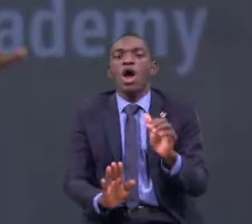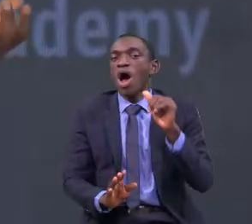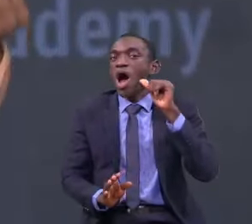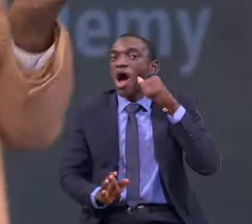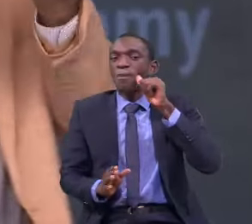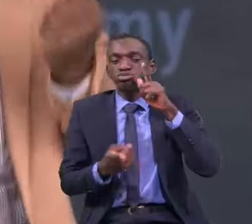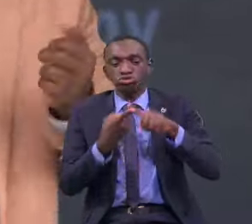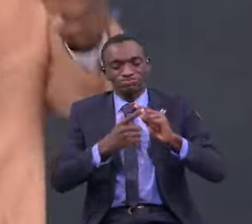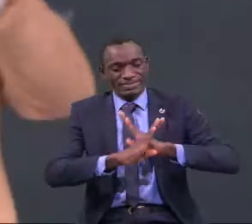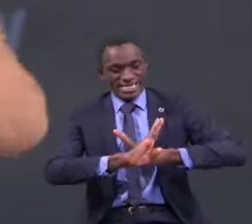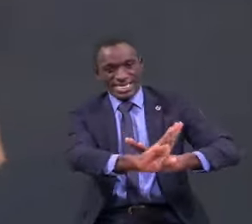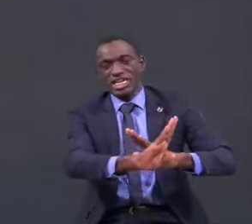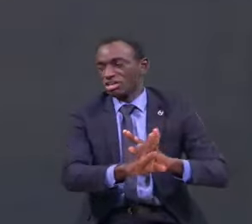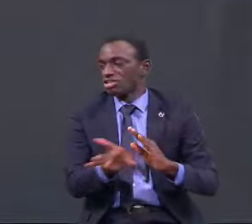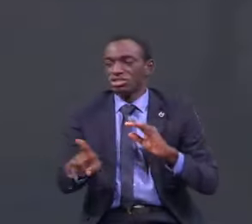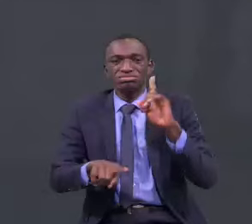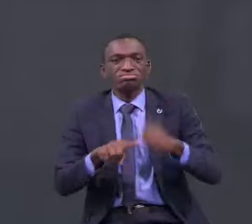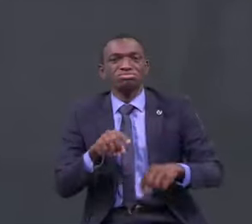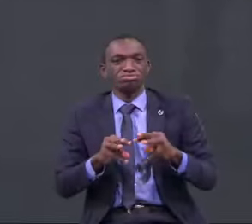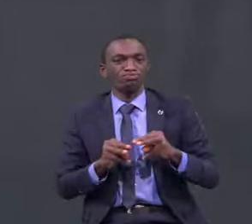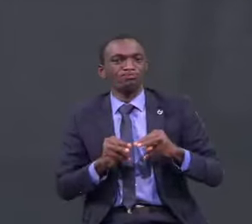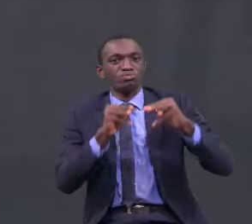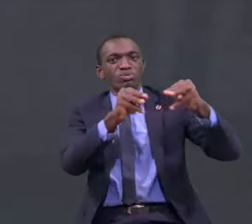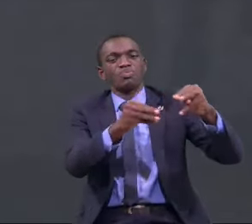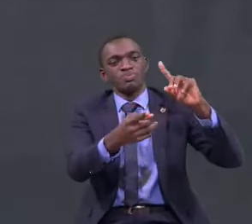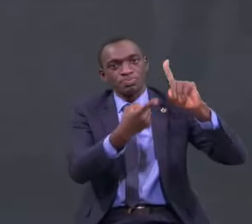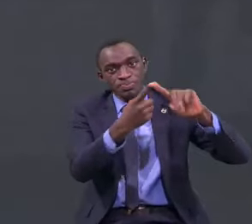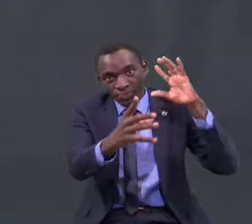going on, and possessing that glory.